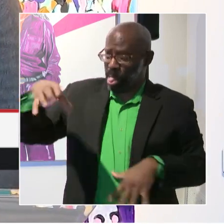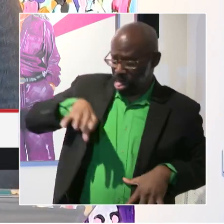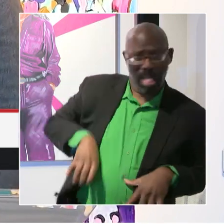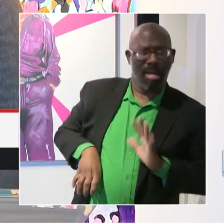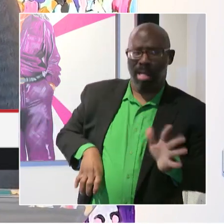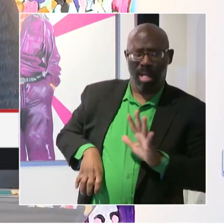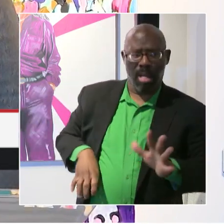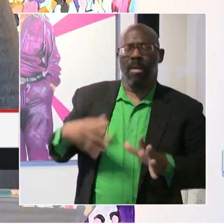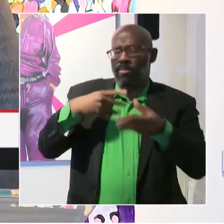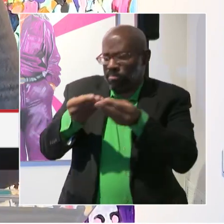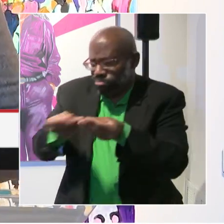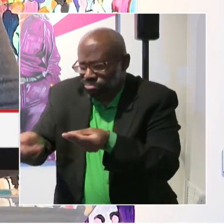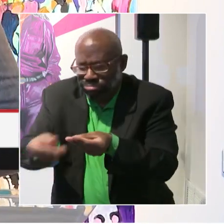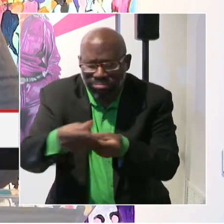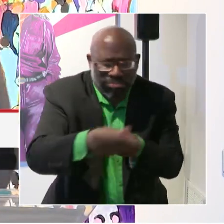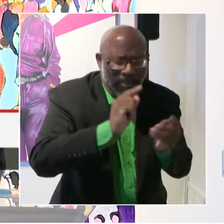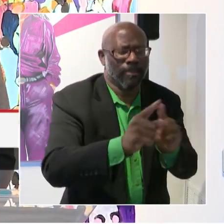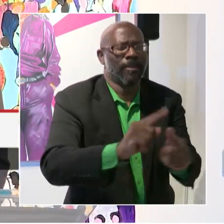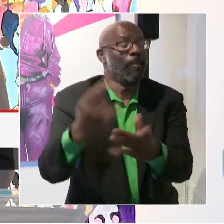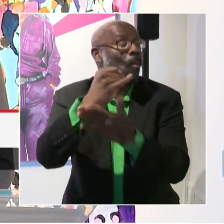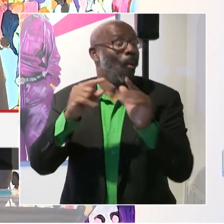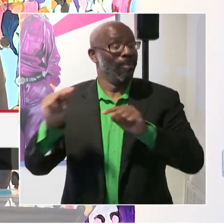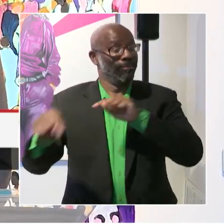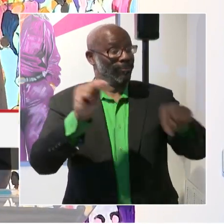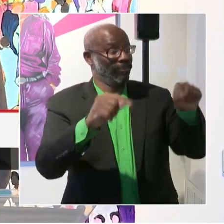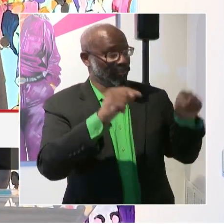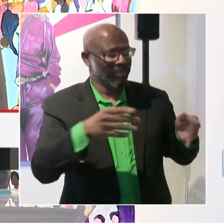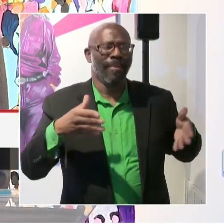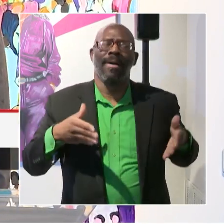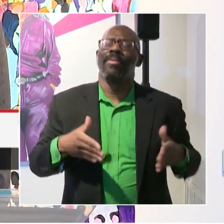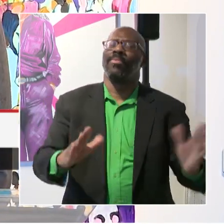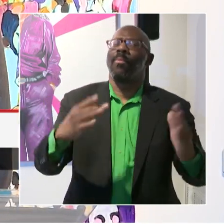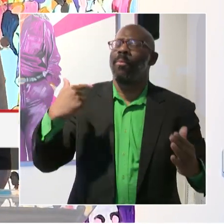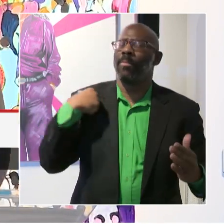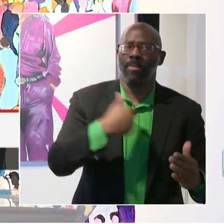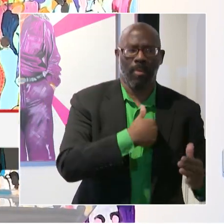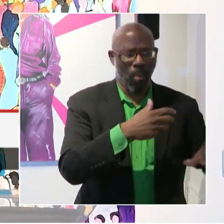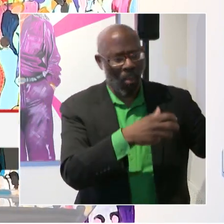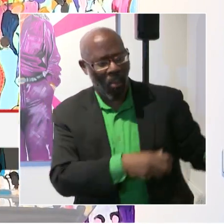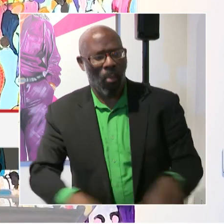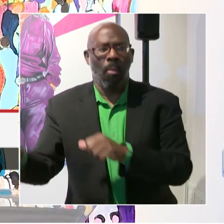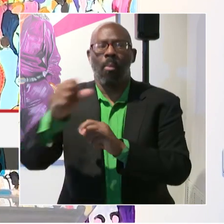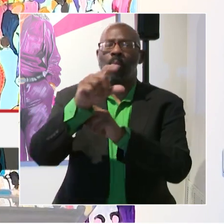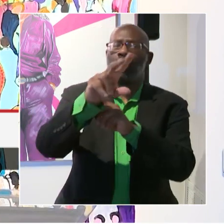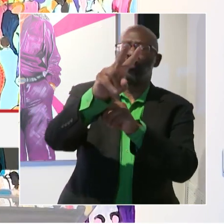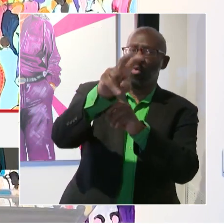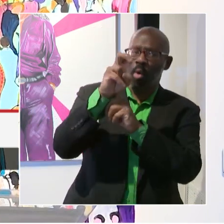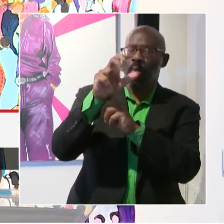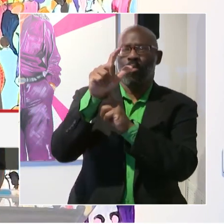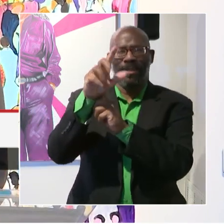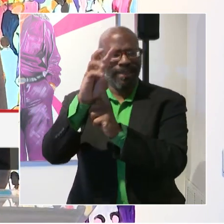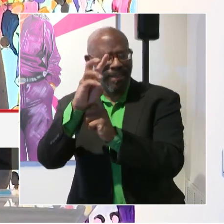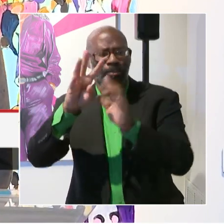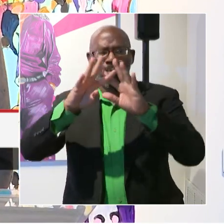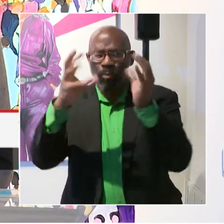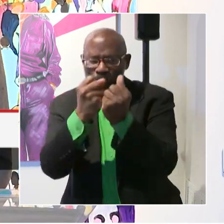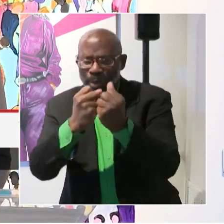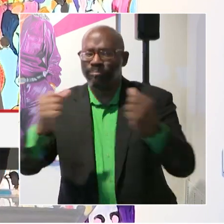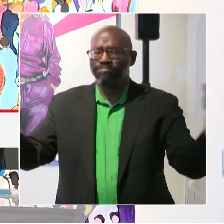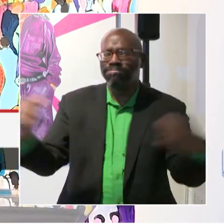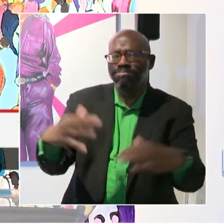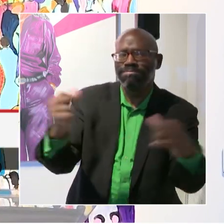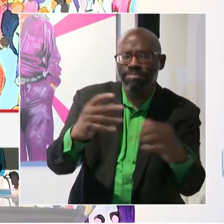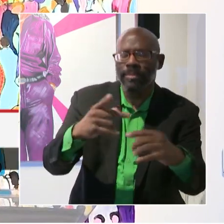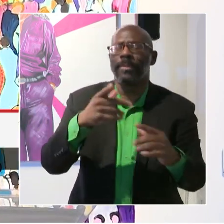themselves. And it has allowed us to host over 226 workshops, performances, or rehearsals in our Black Box Theater, one